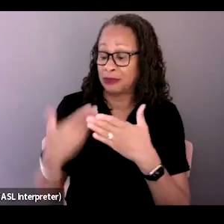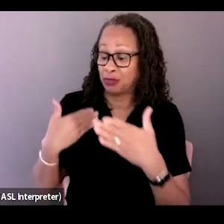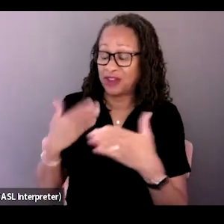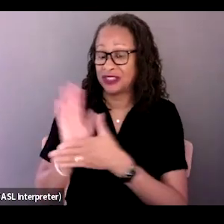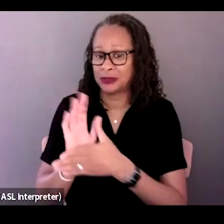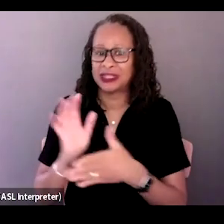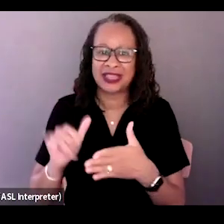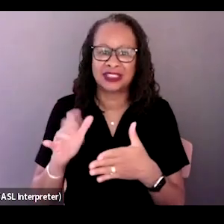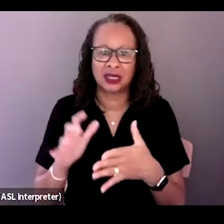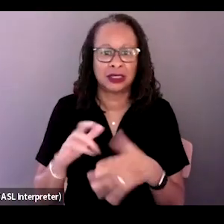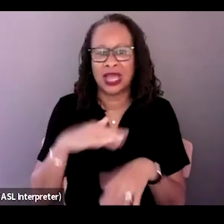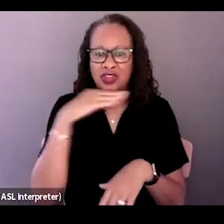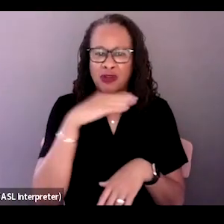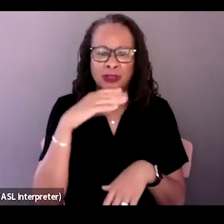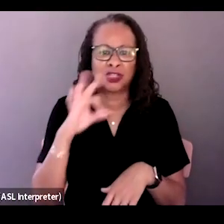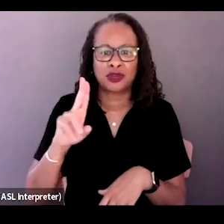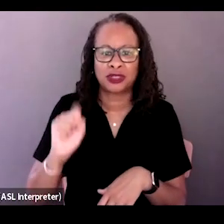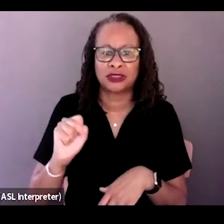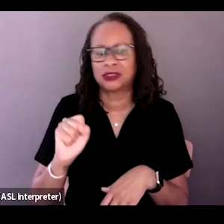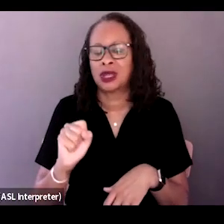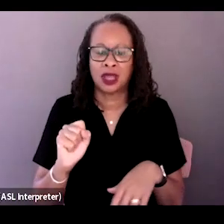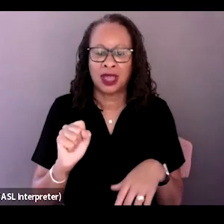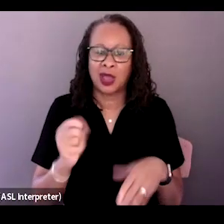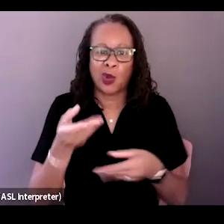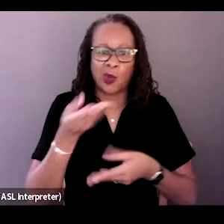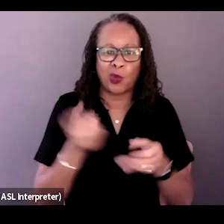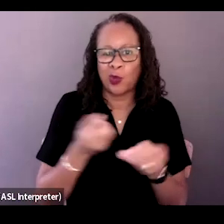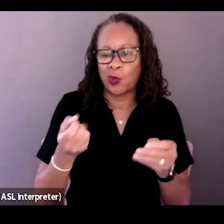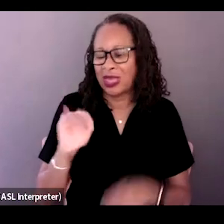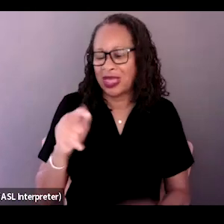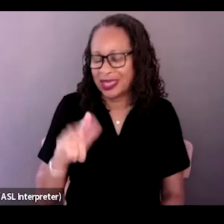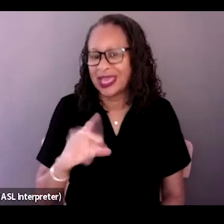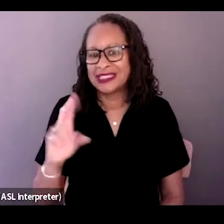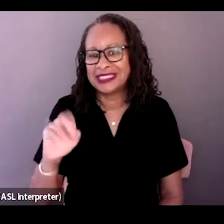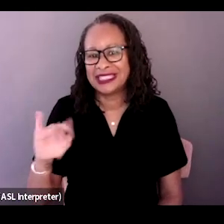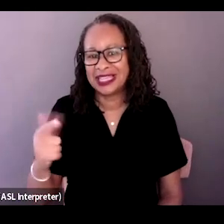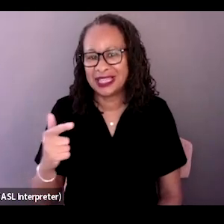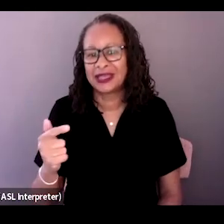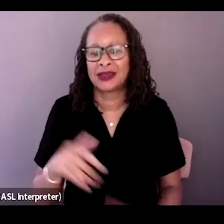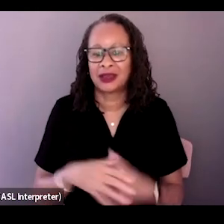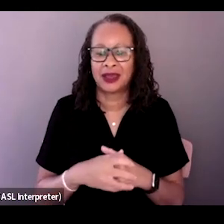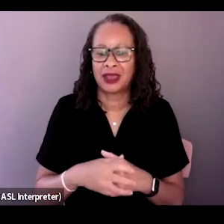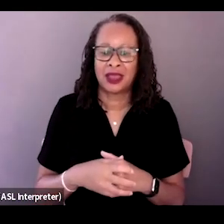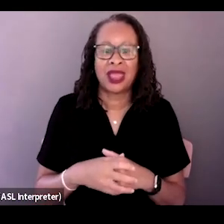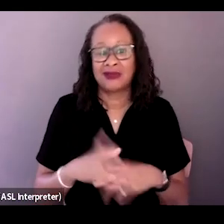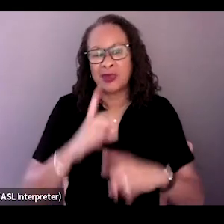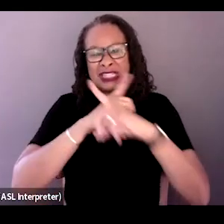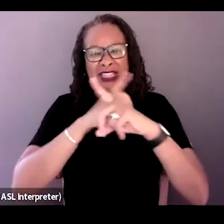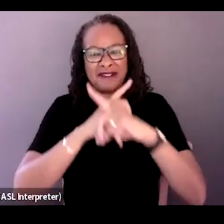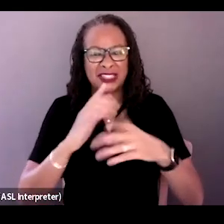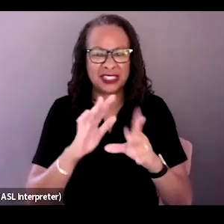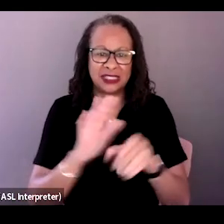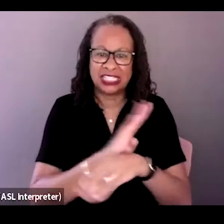United States reeling and dealing in total what actually the rest of the world is reels and deals in defense industry. You should not call it defense industry, but war